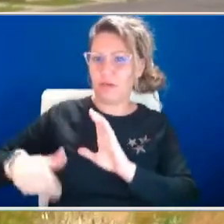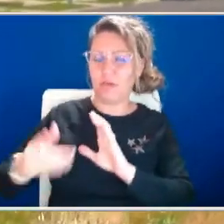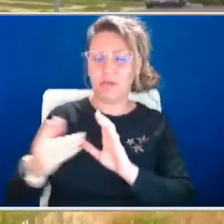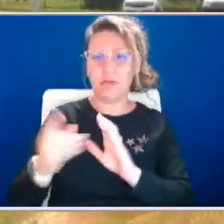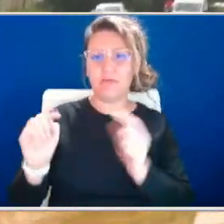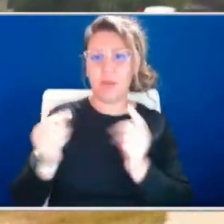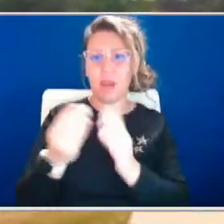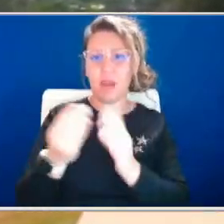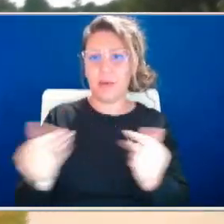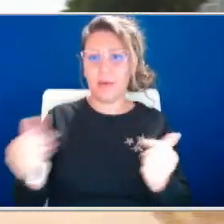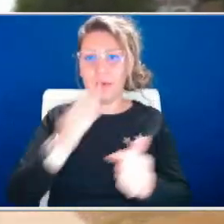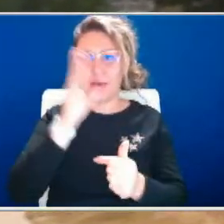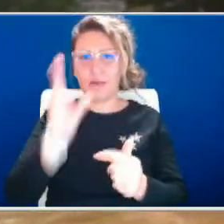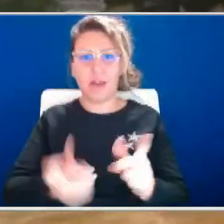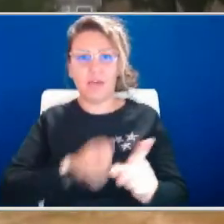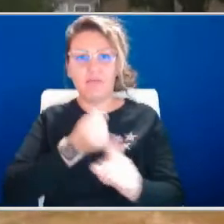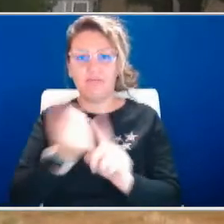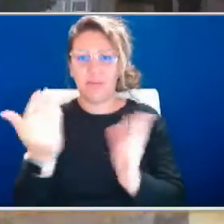never come back again.